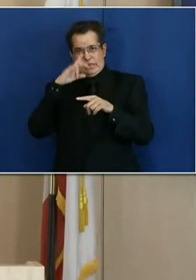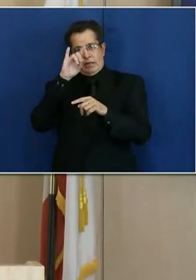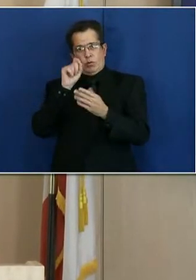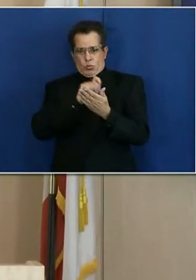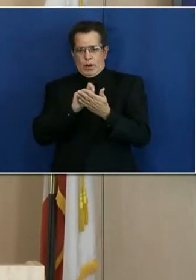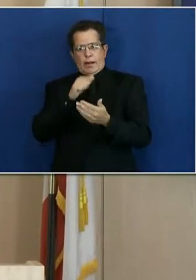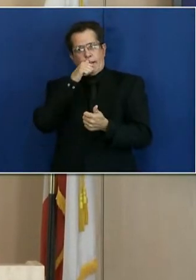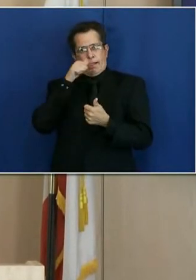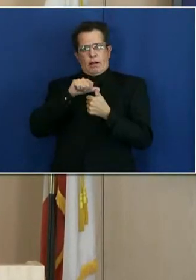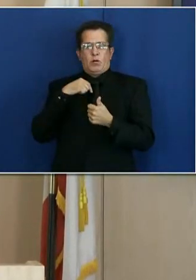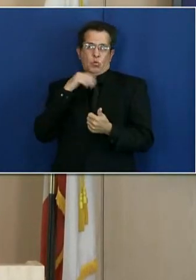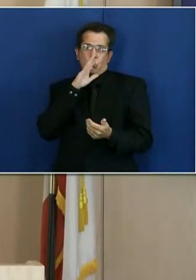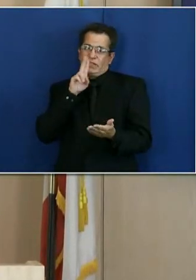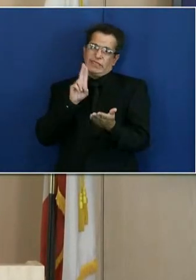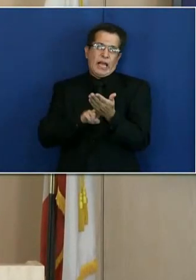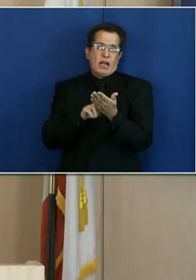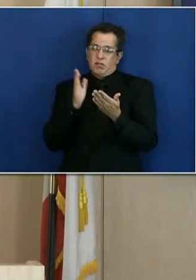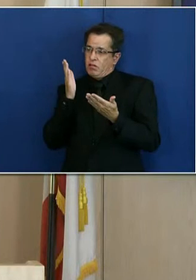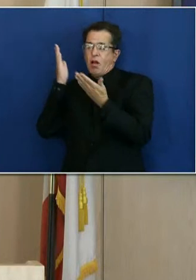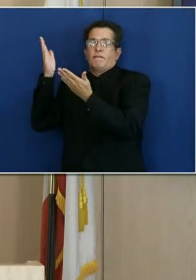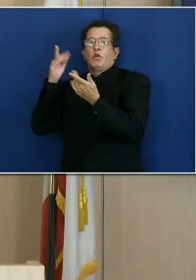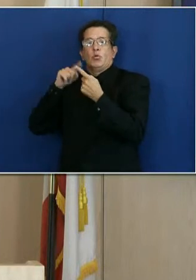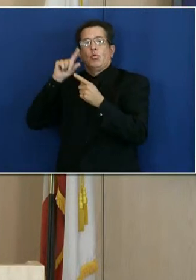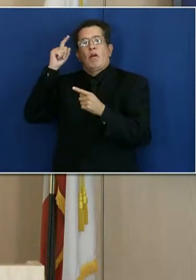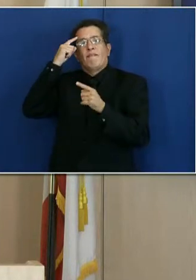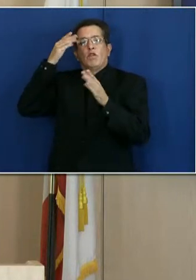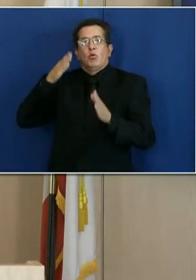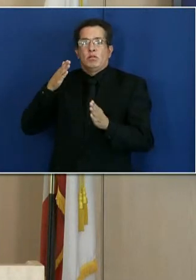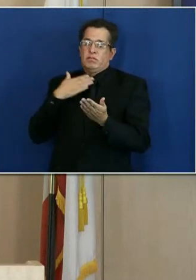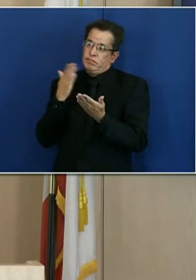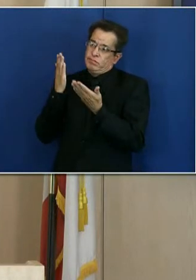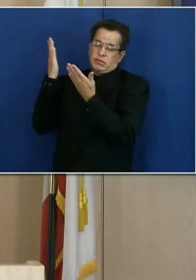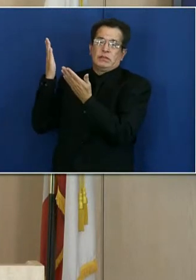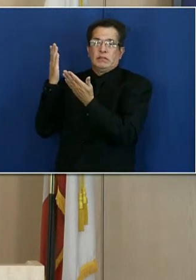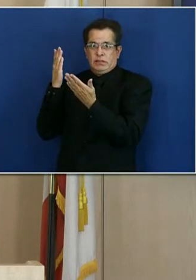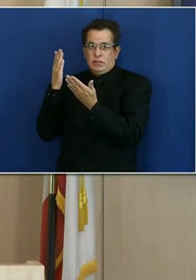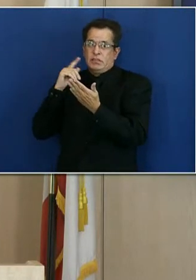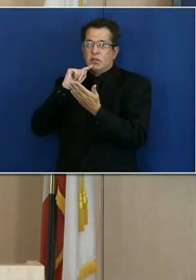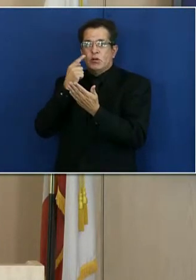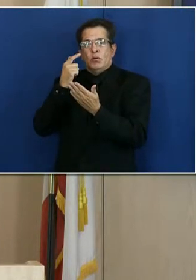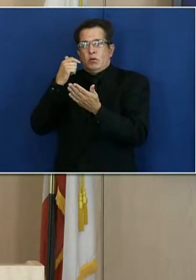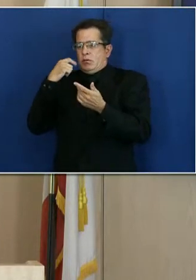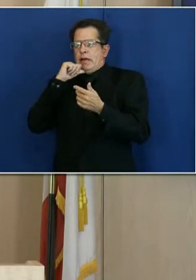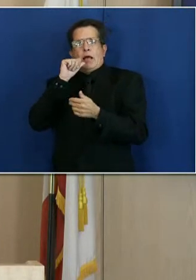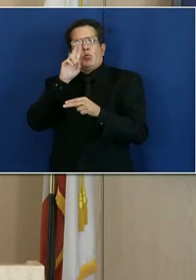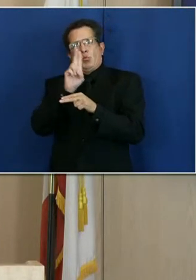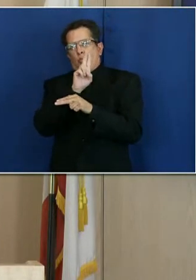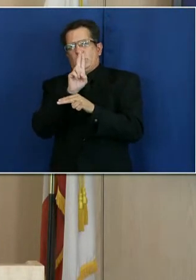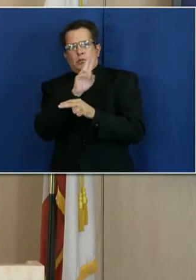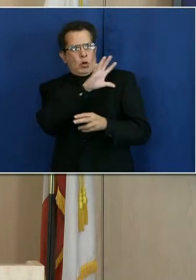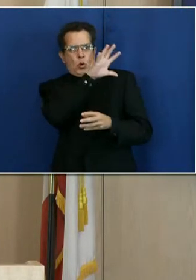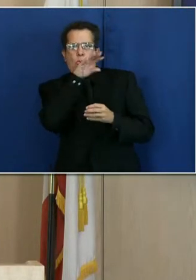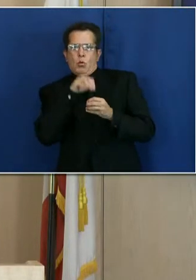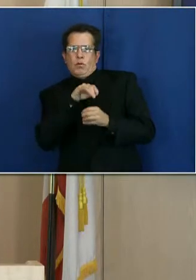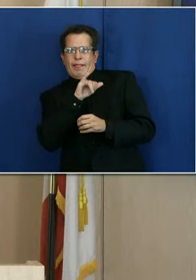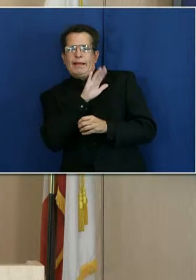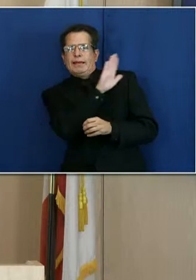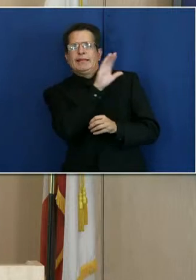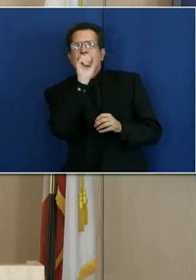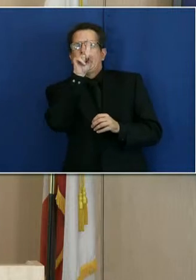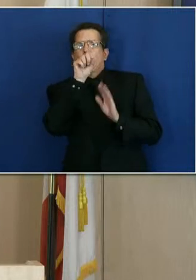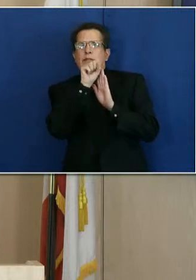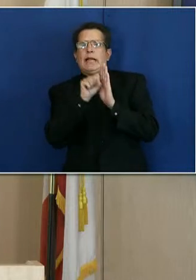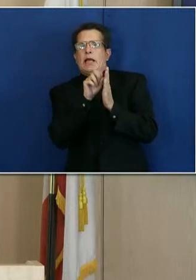I'm signing this afternoon to the governor, asking them to seriously consider discounting or not including